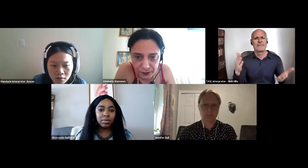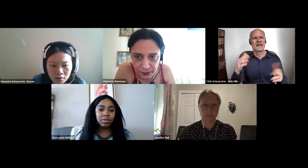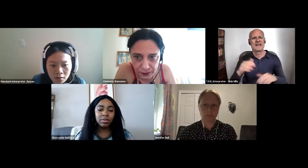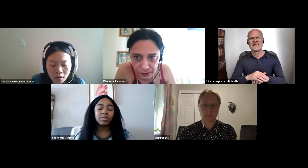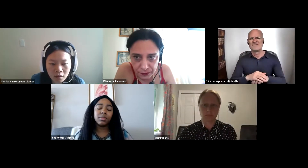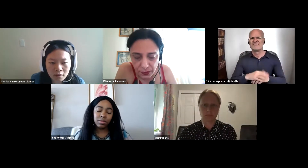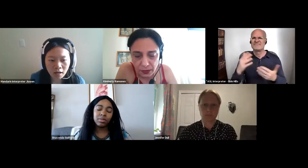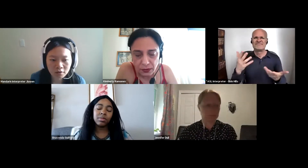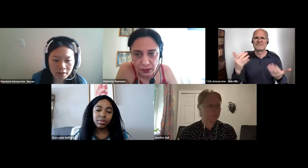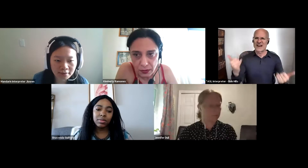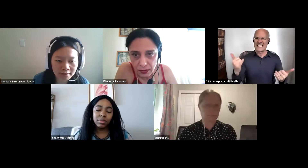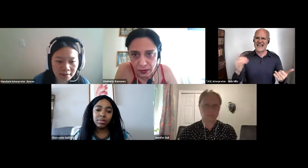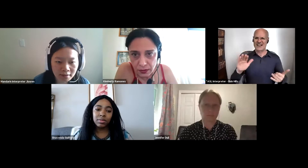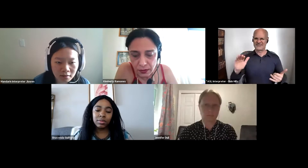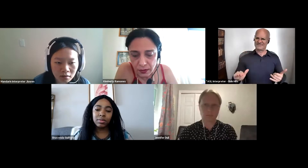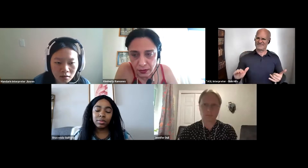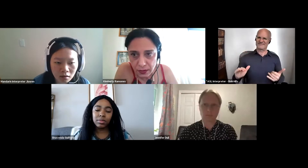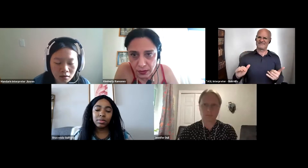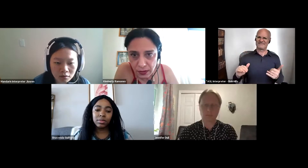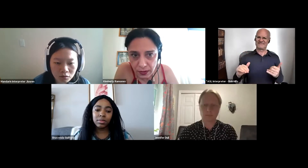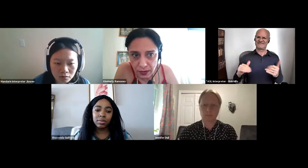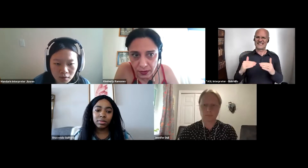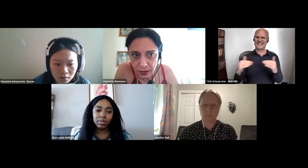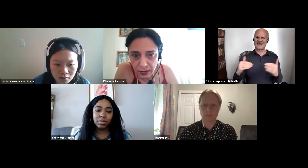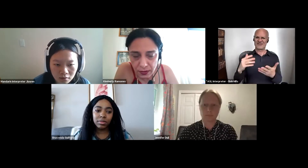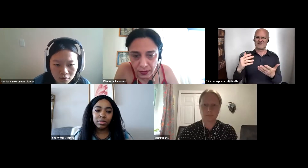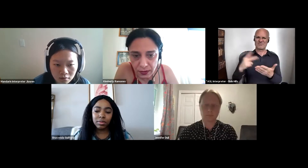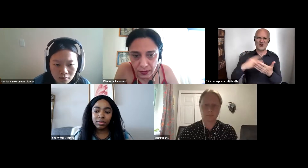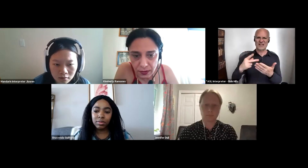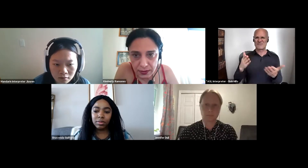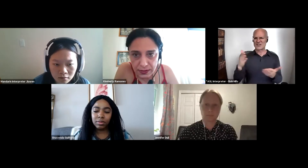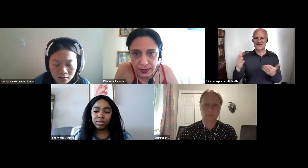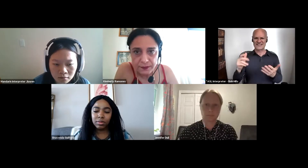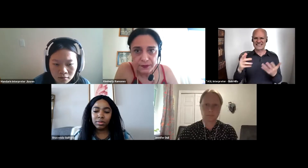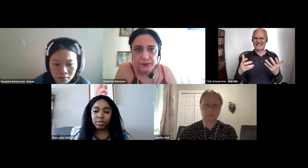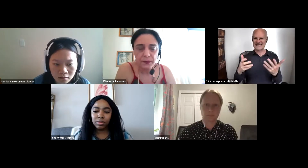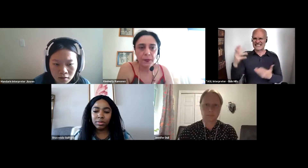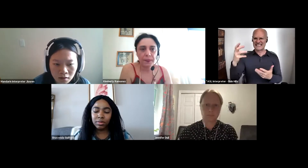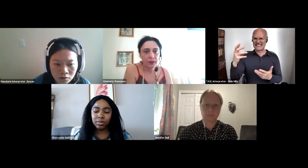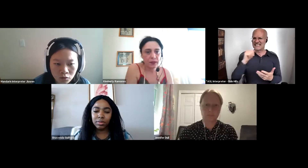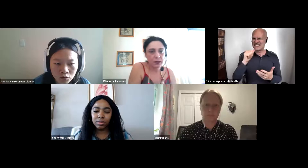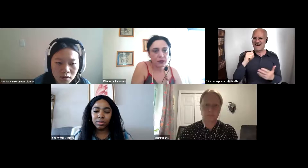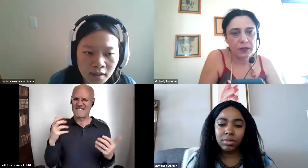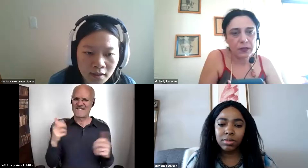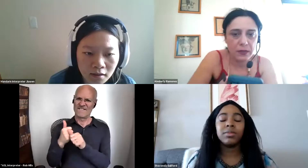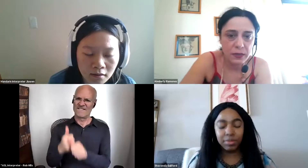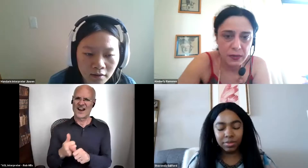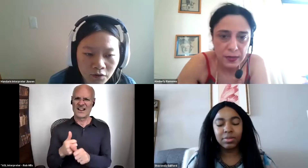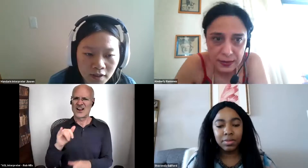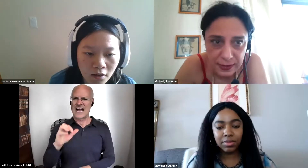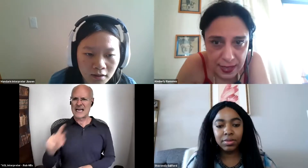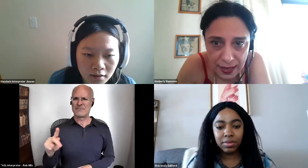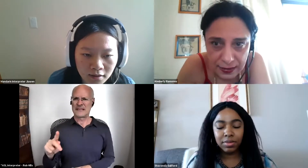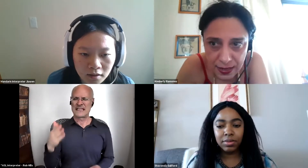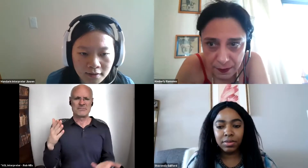and services that was on their child's current IEP, even if it's not, I guess, time for that annual review,